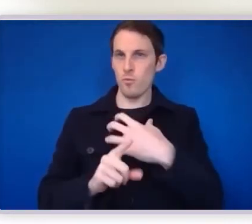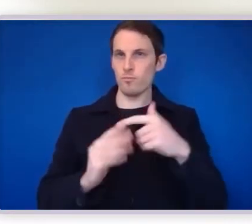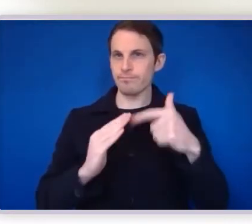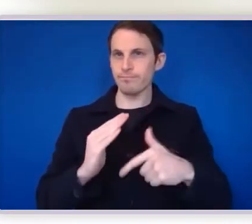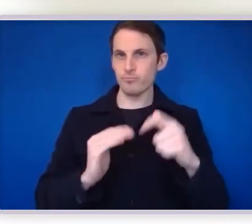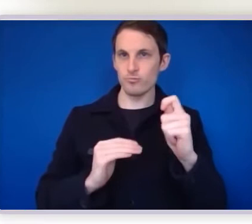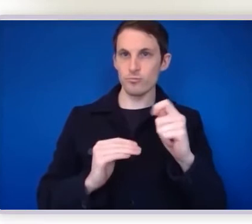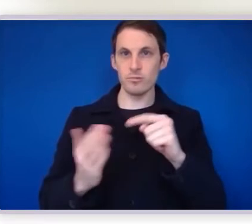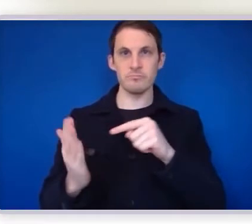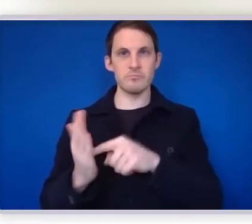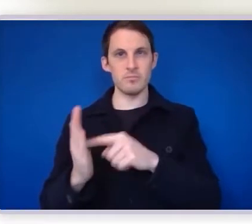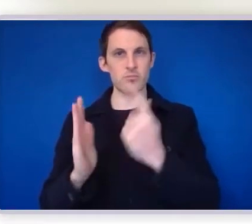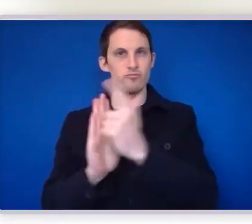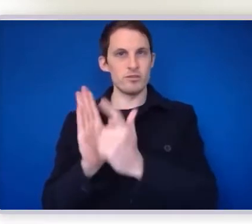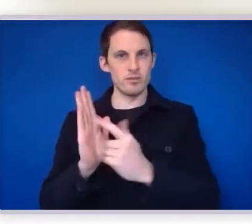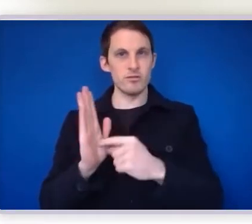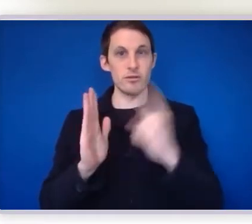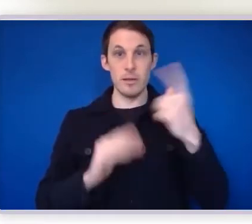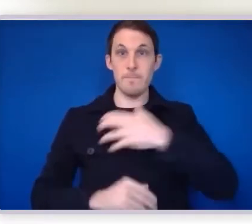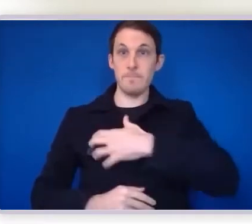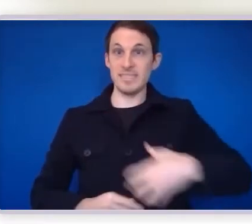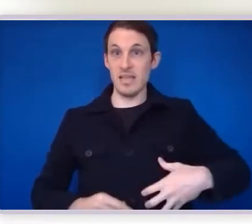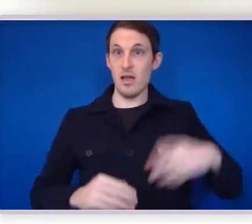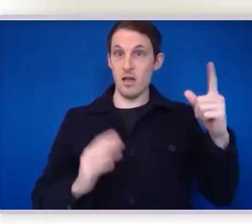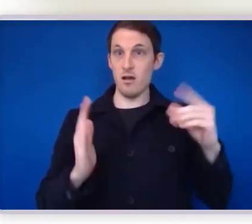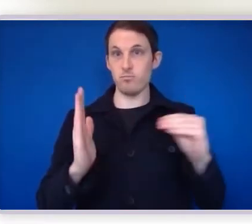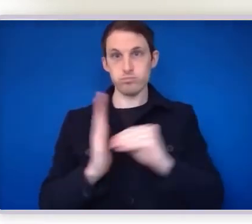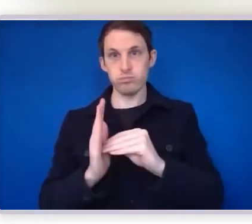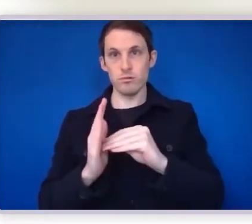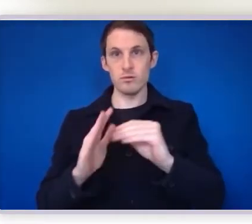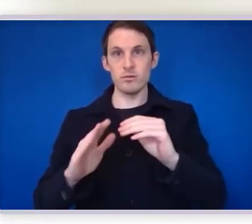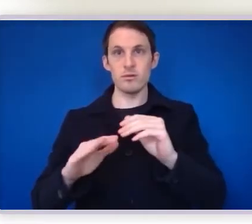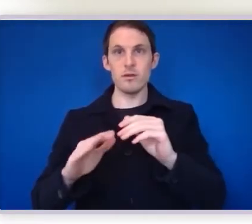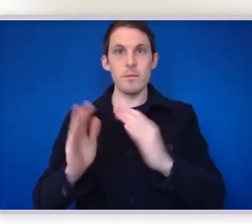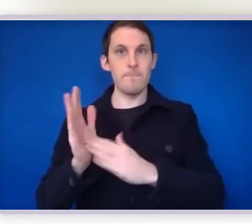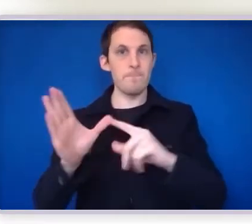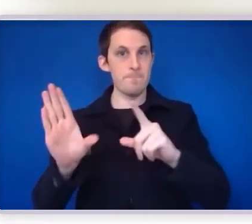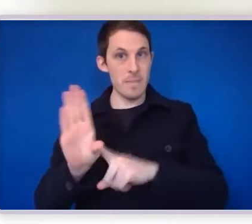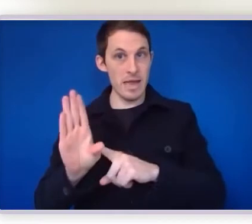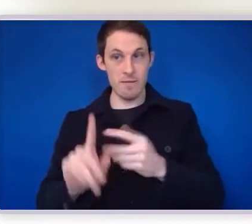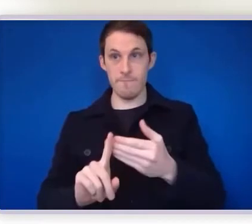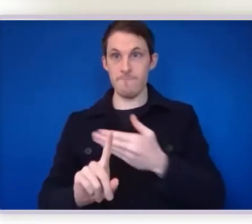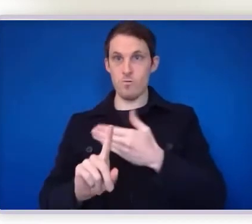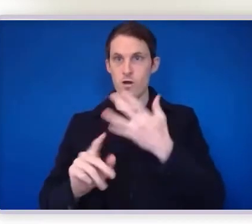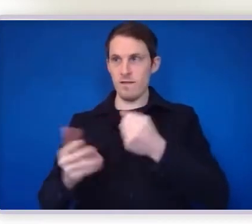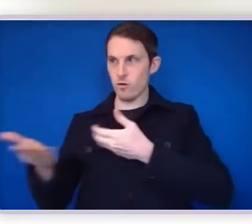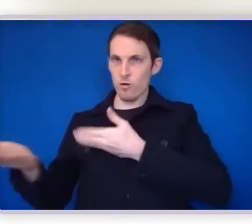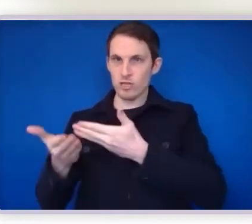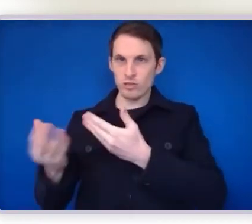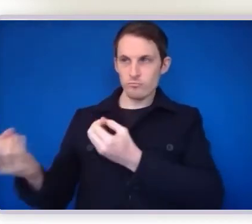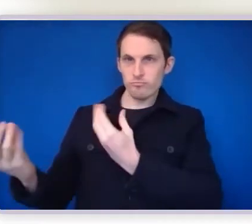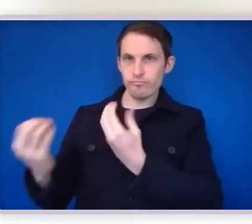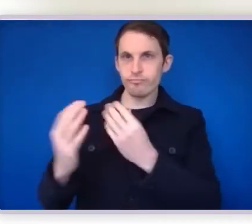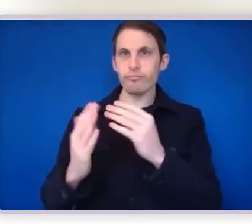a regulation brought in by the Minister in about May after consultation that we did. Some of you would have been involved in that.